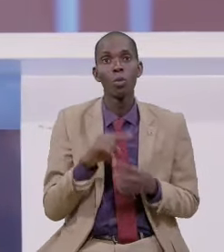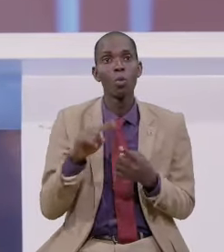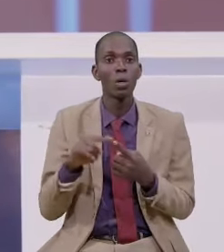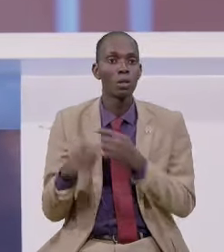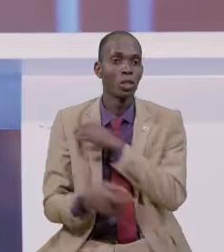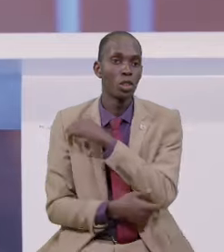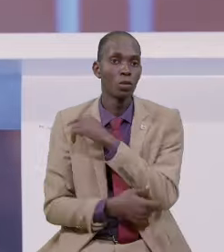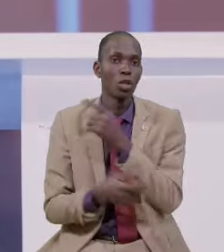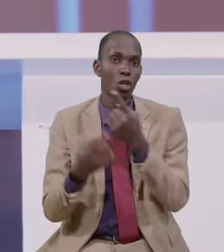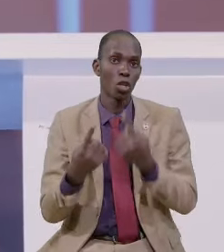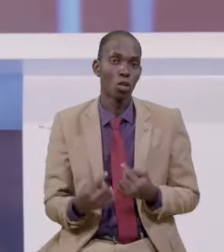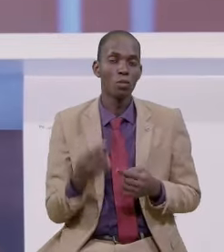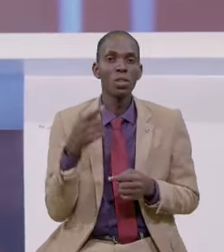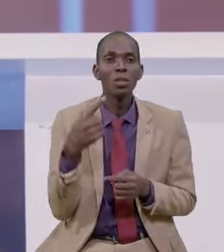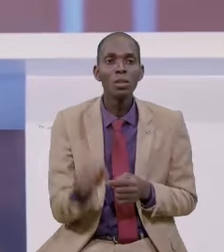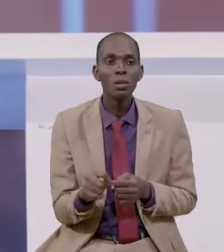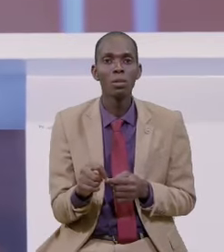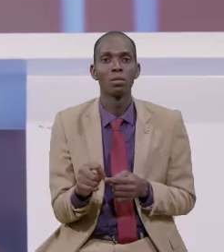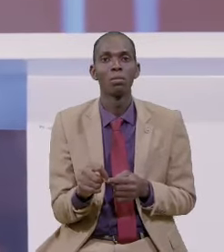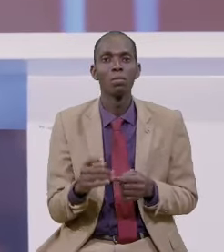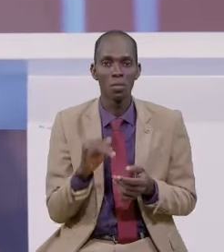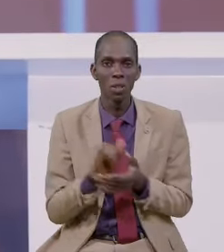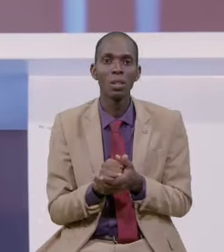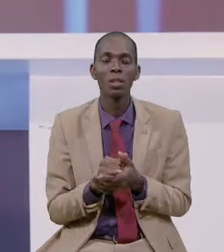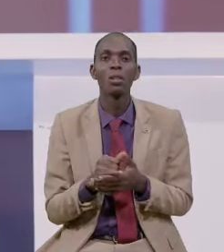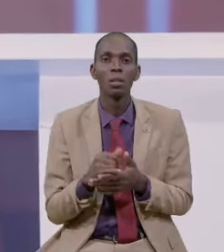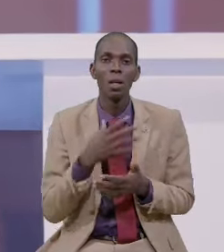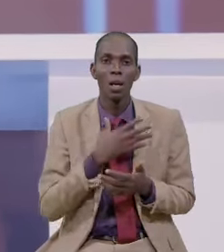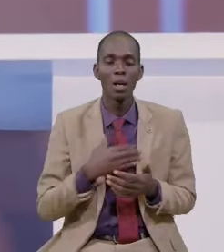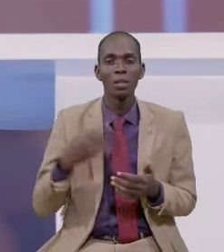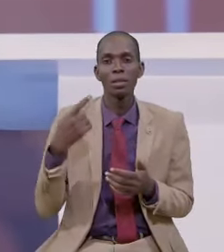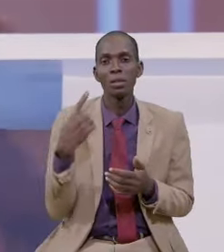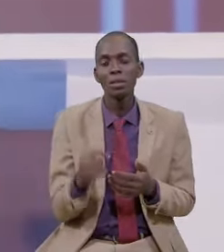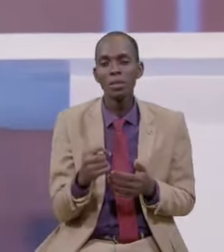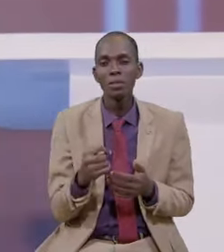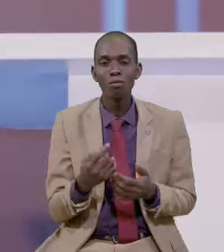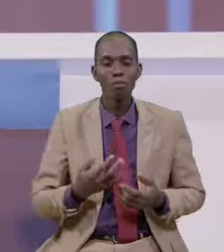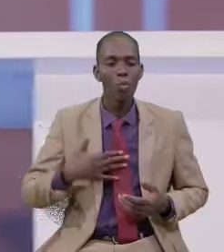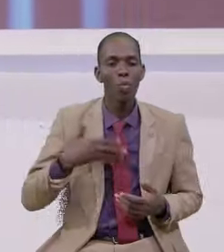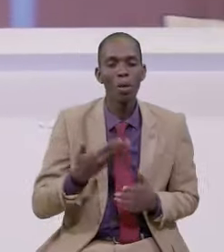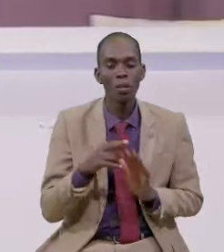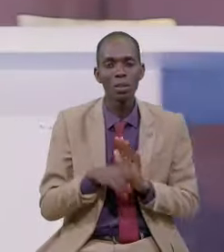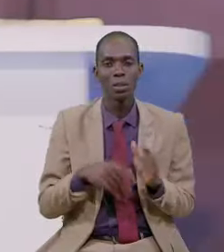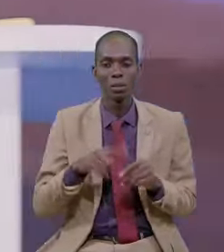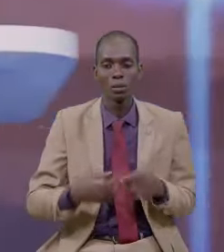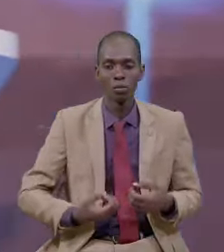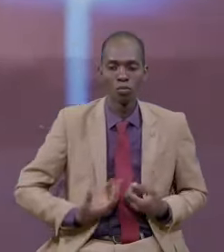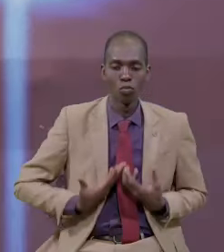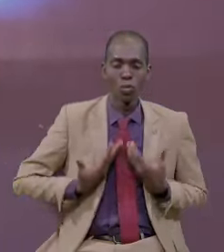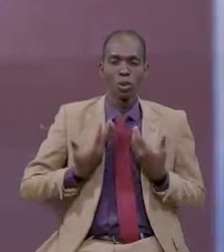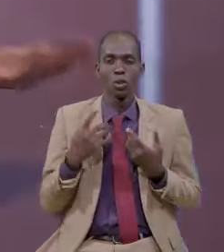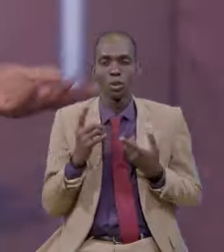the tendency, the propensity, and the depravity on the inside will